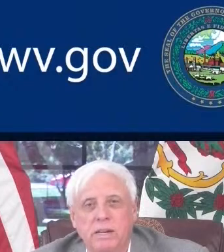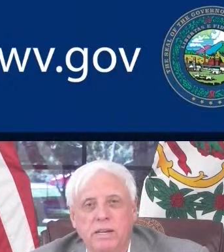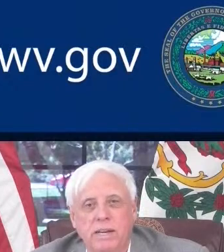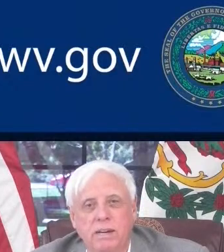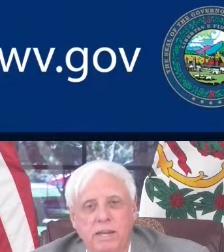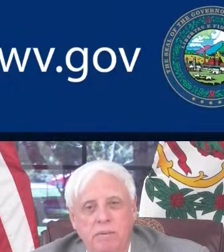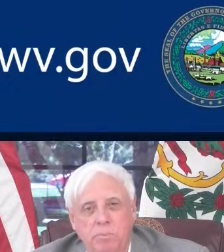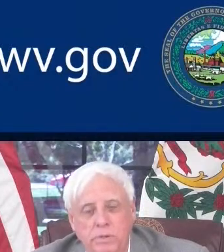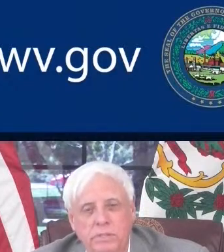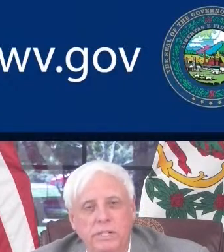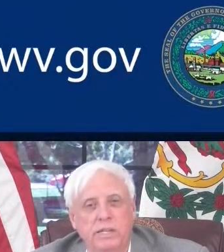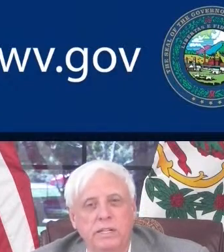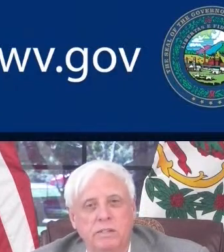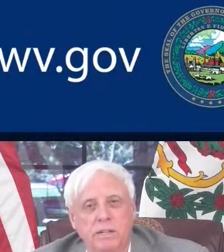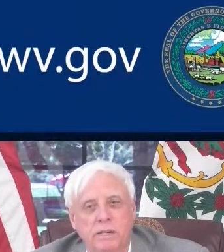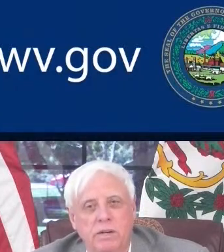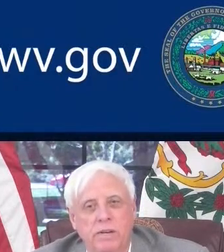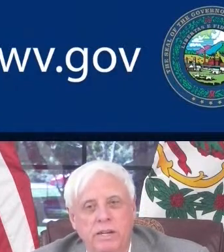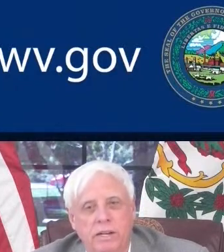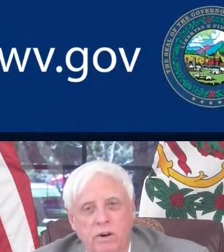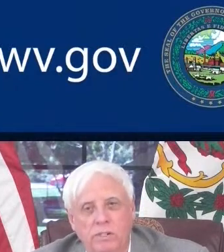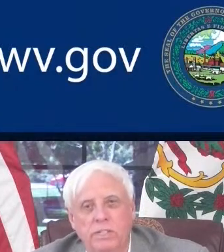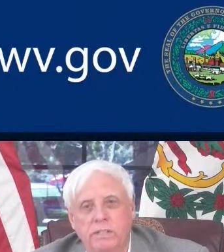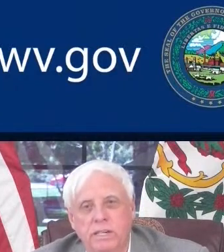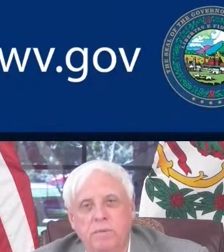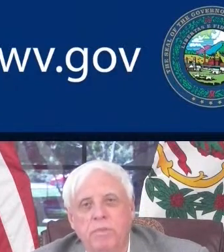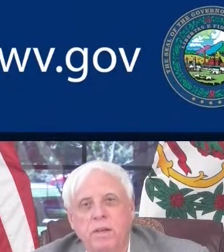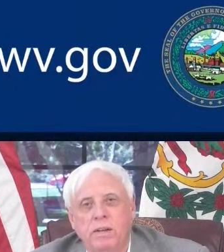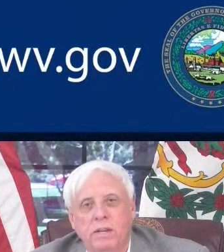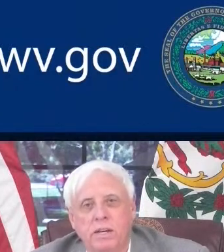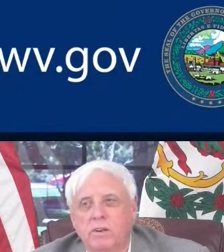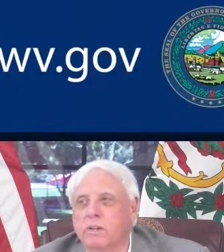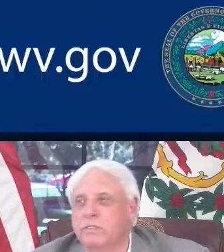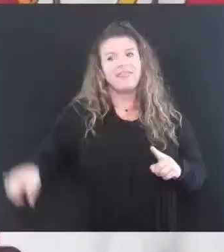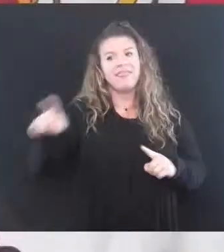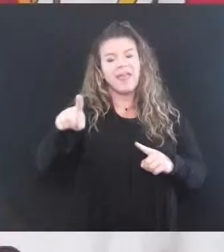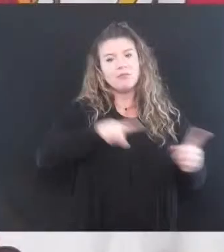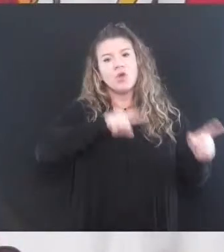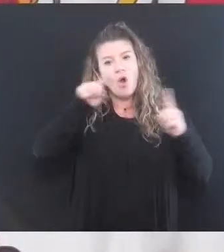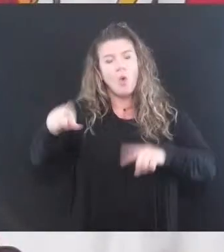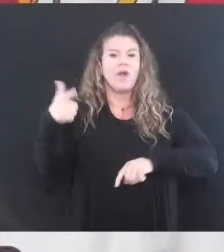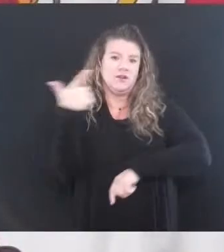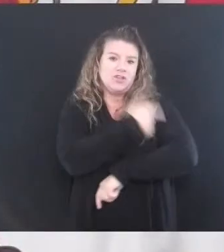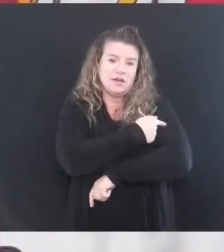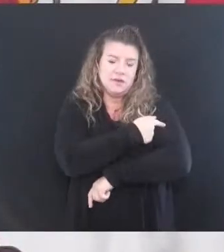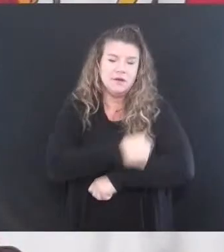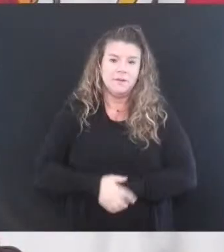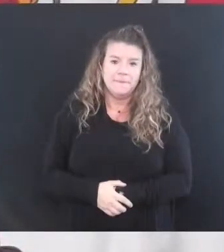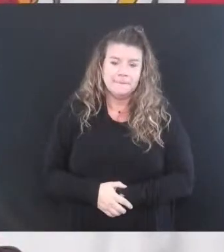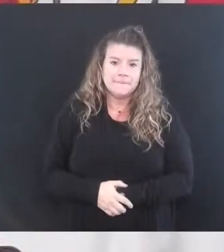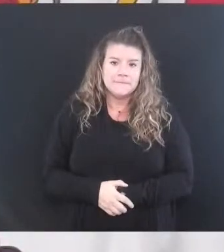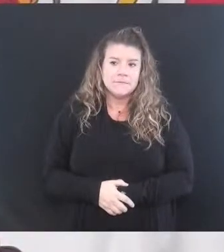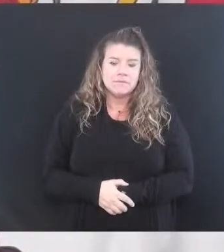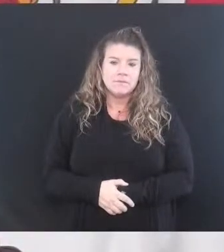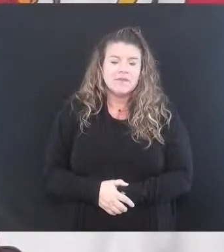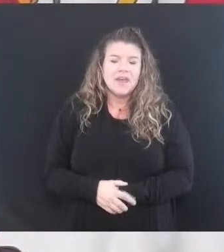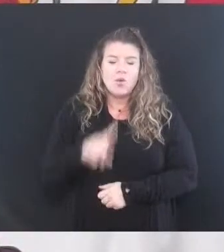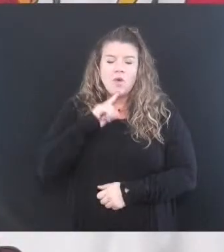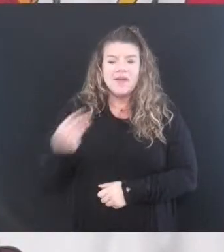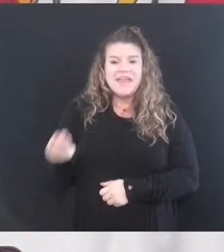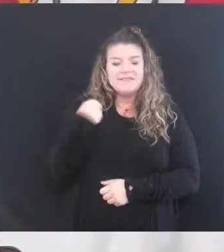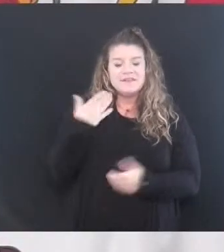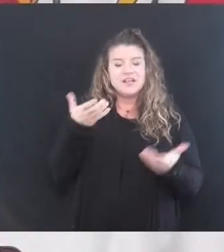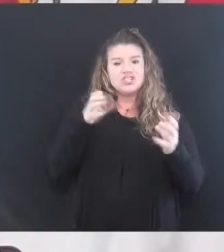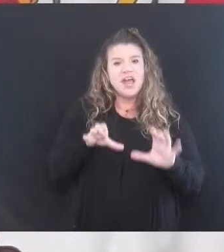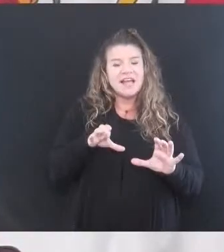yesterday, and pushing and urging them to get across the finish line. it just gives us a real chance